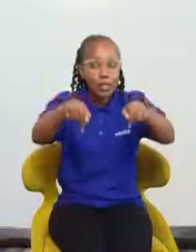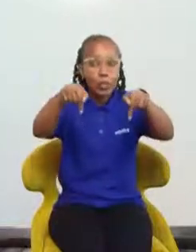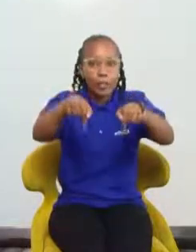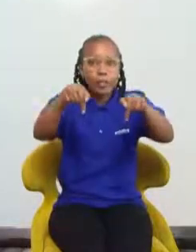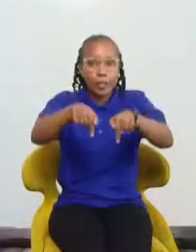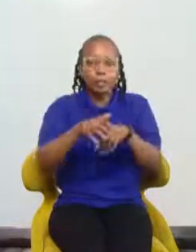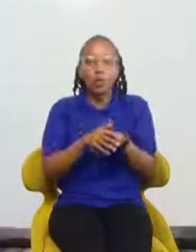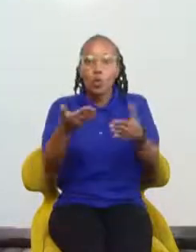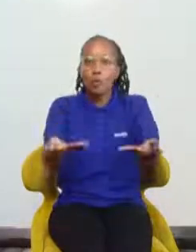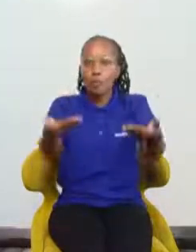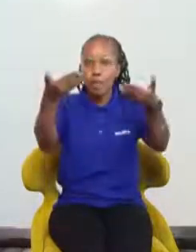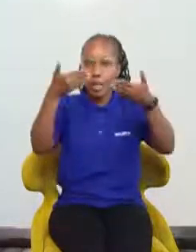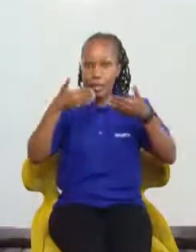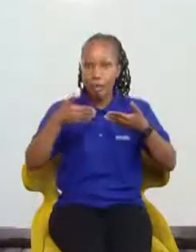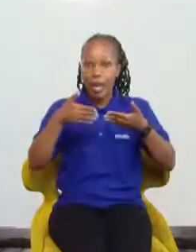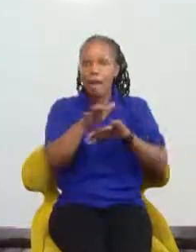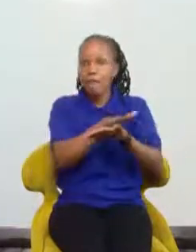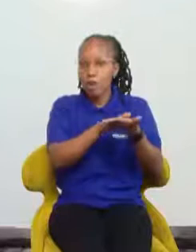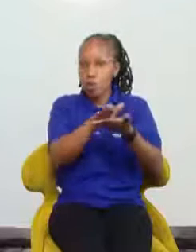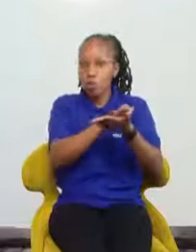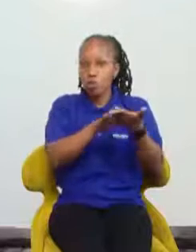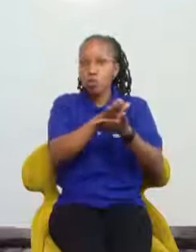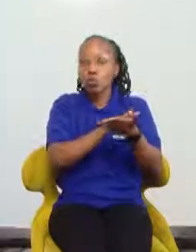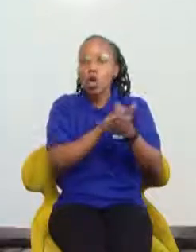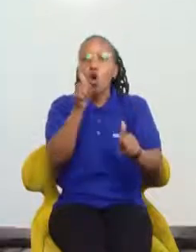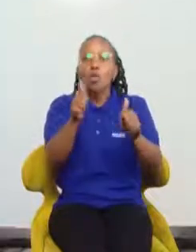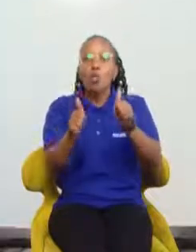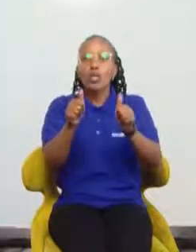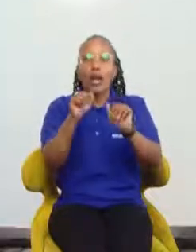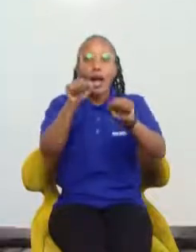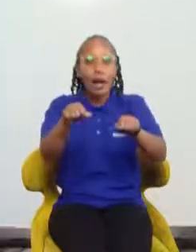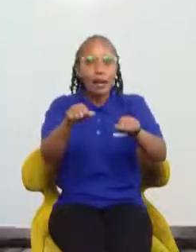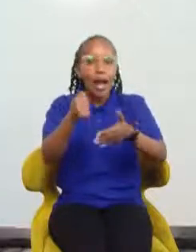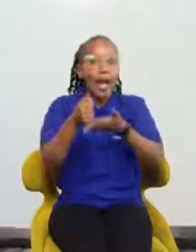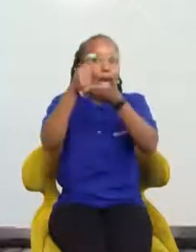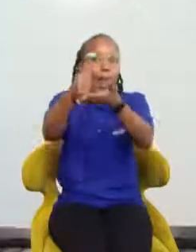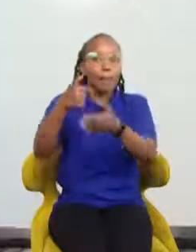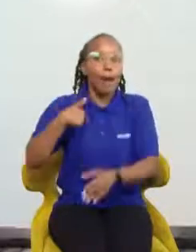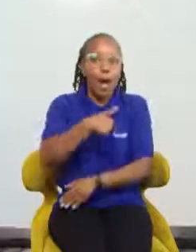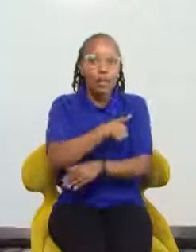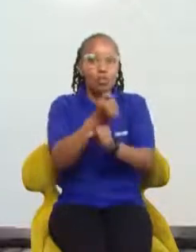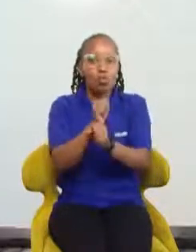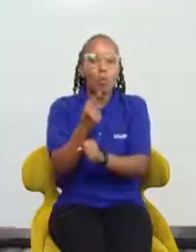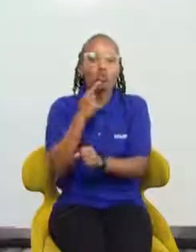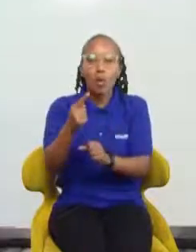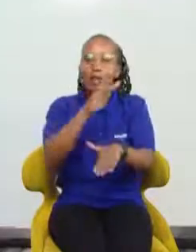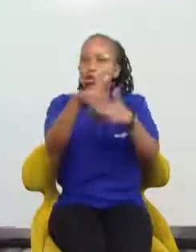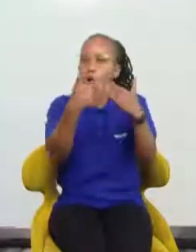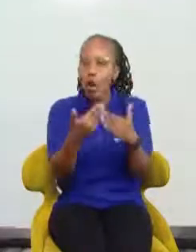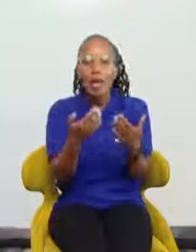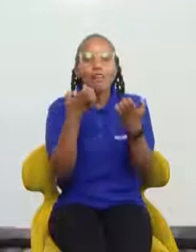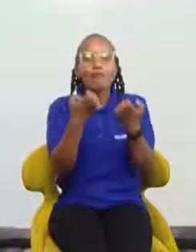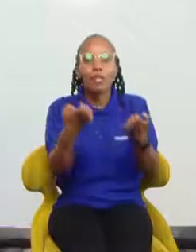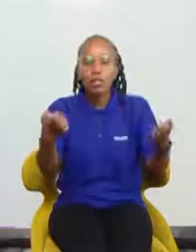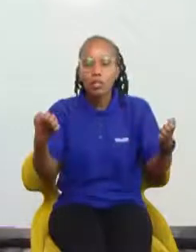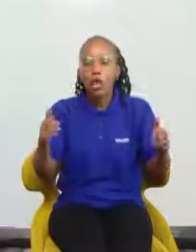been given a foundation which can help us ensure that all the devices